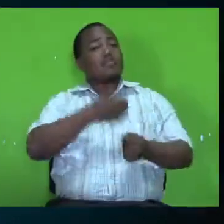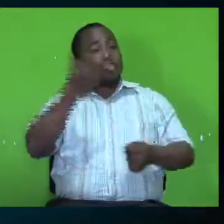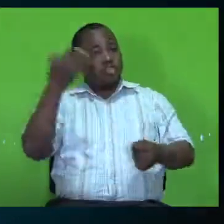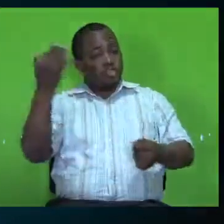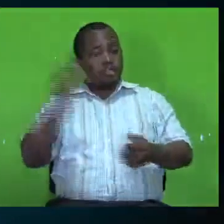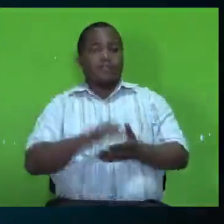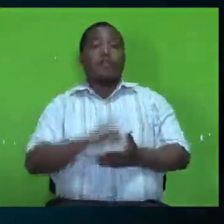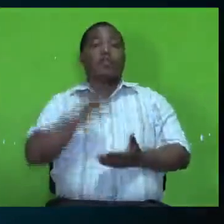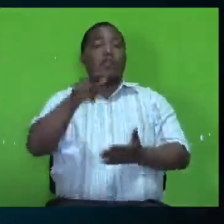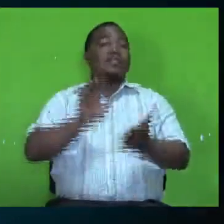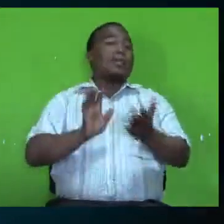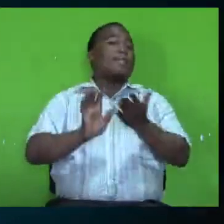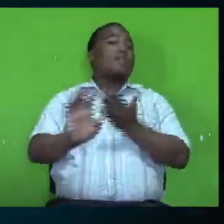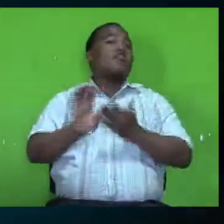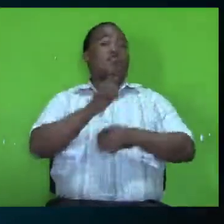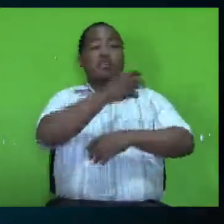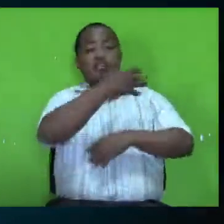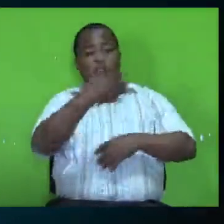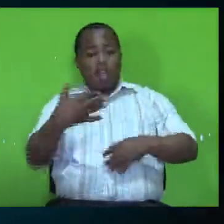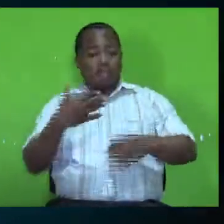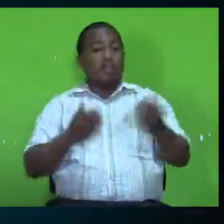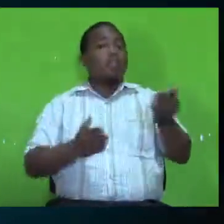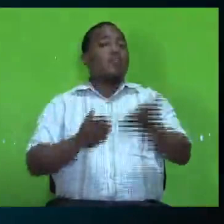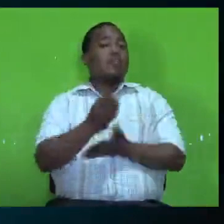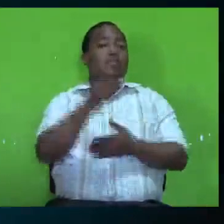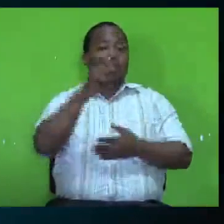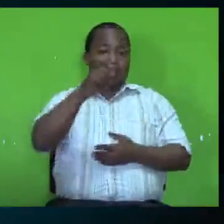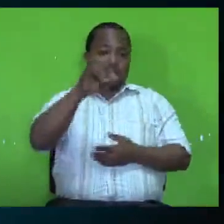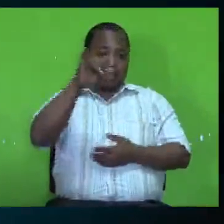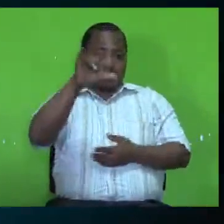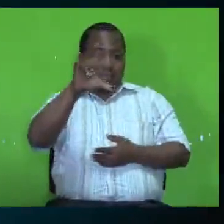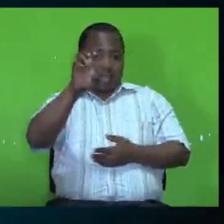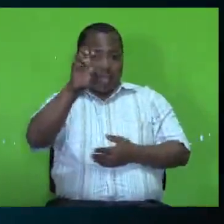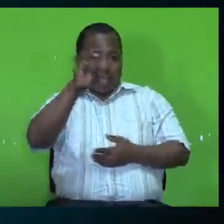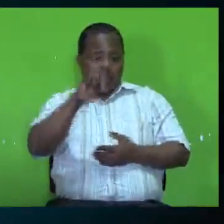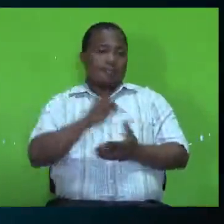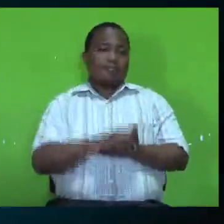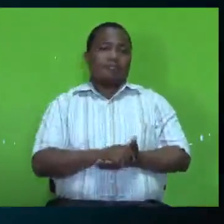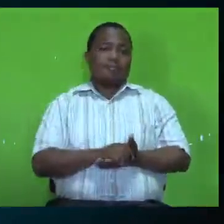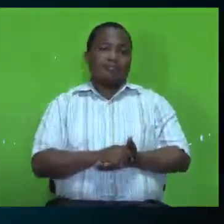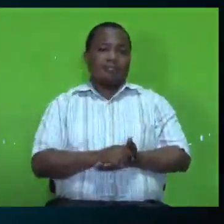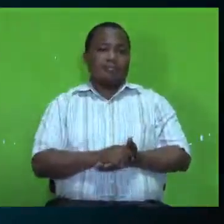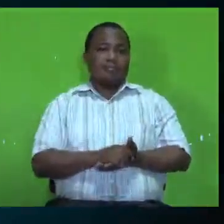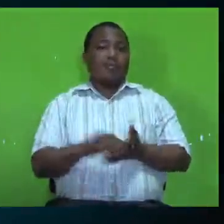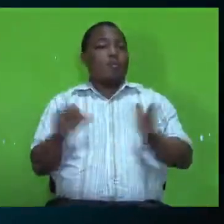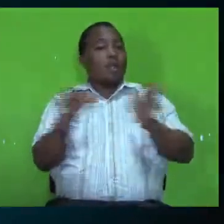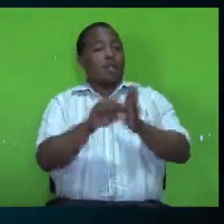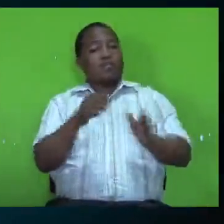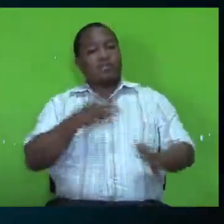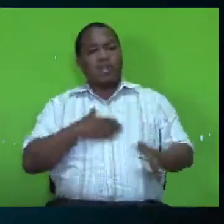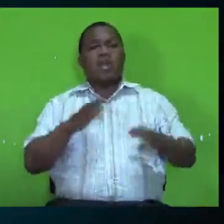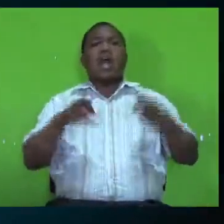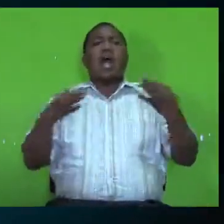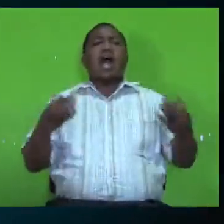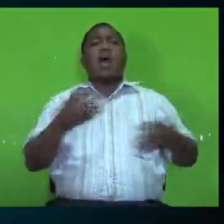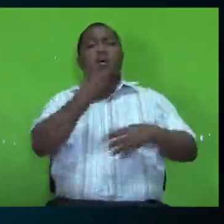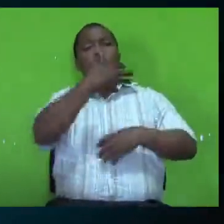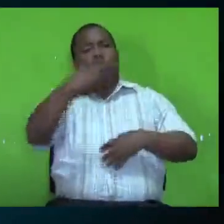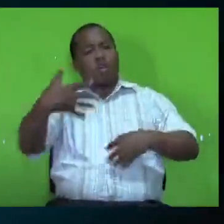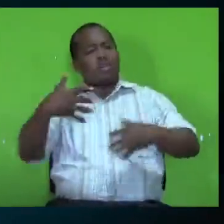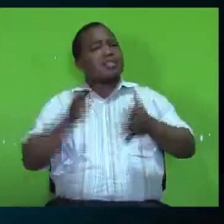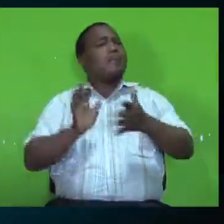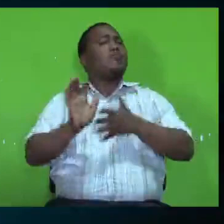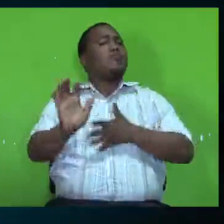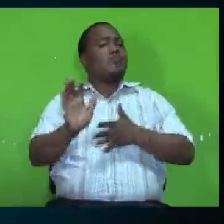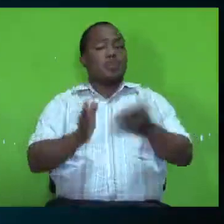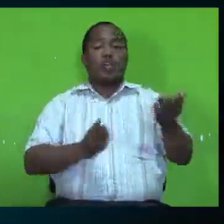is movement of water through xylem vessels. My dears, how water moves